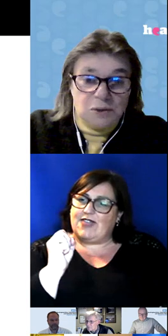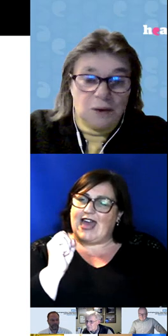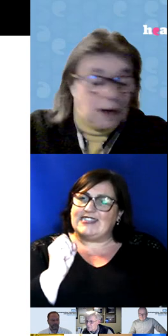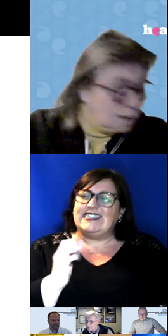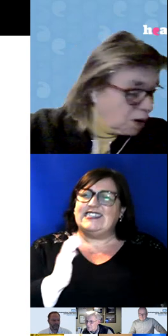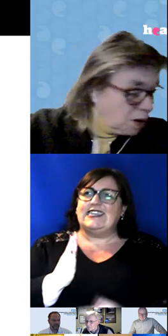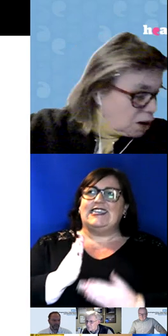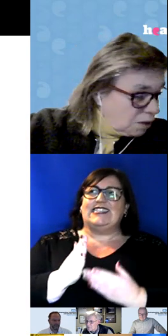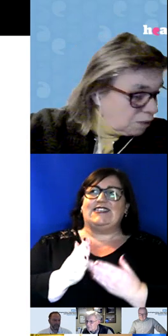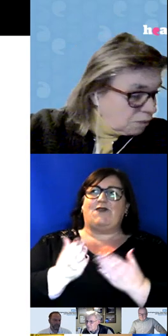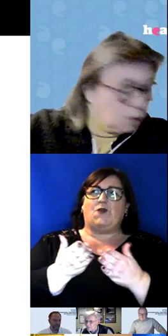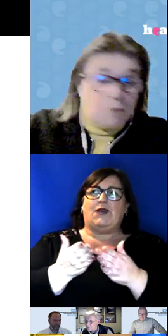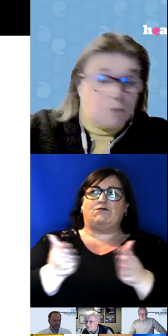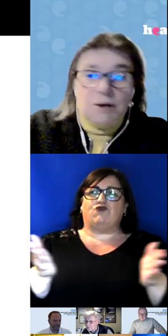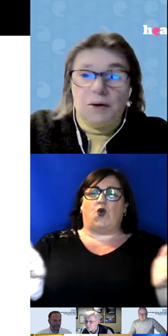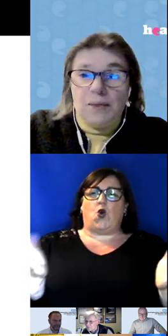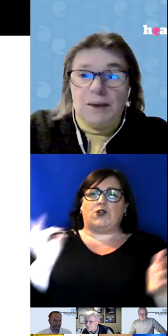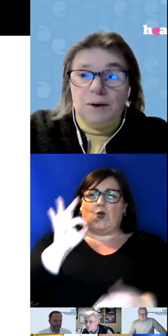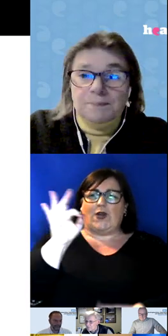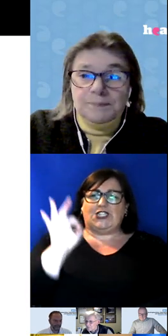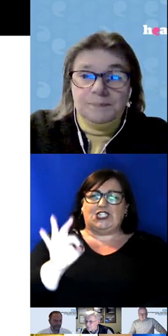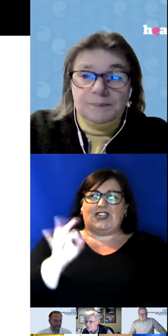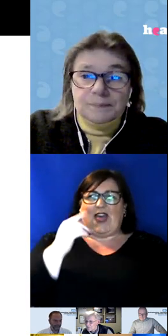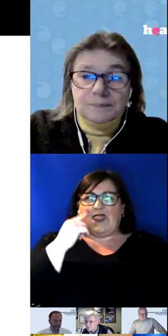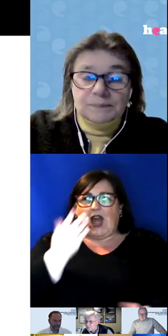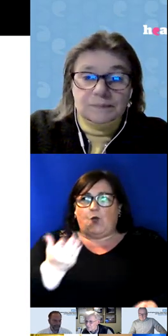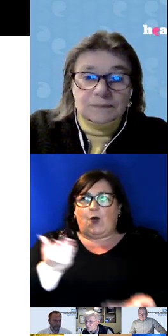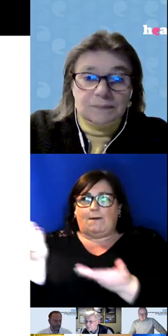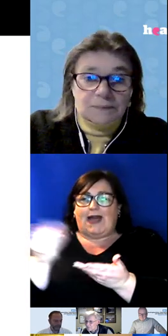to Robert Bowen on that one.